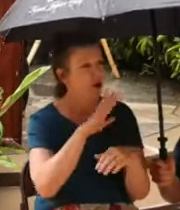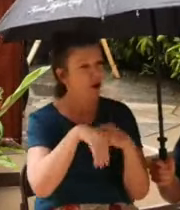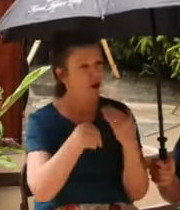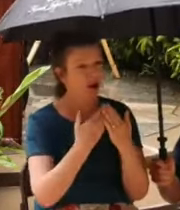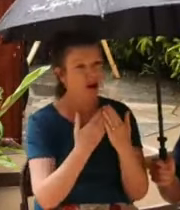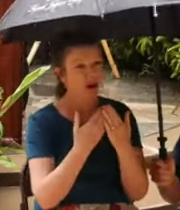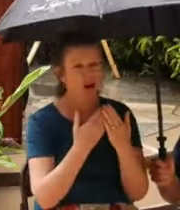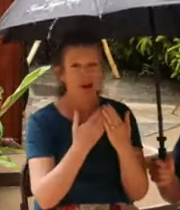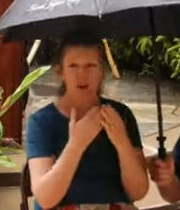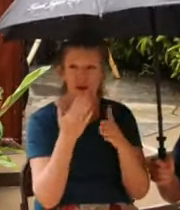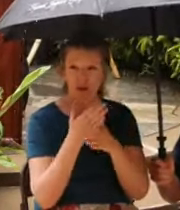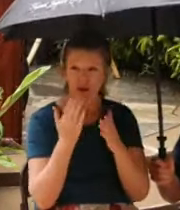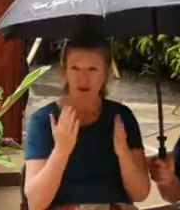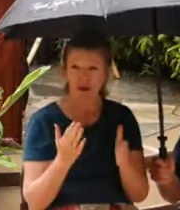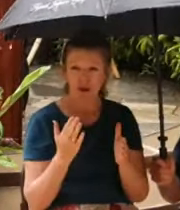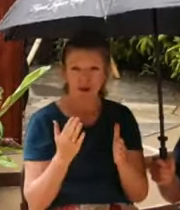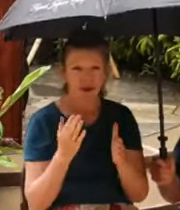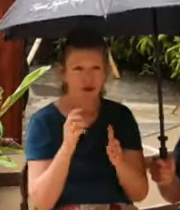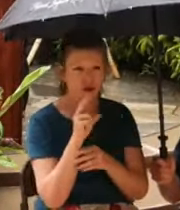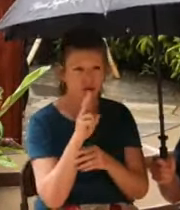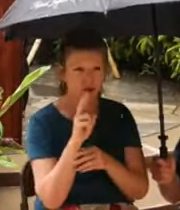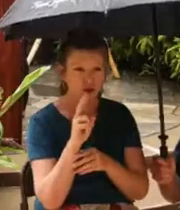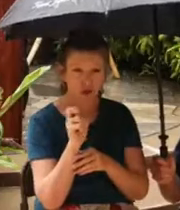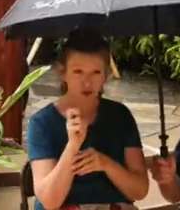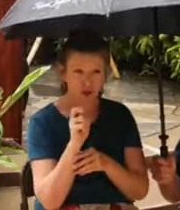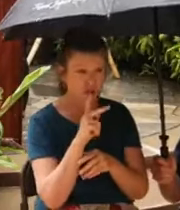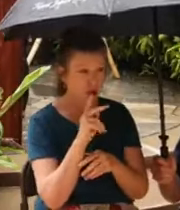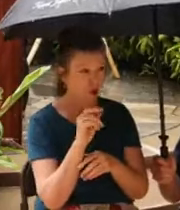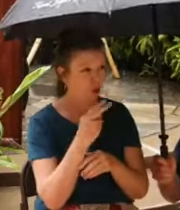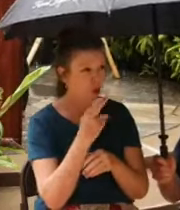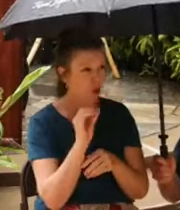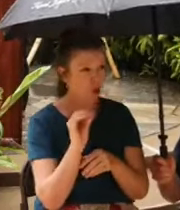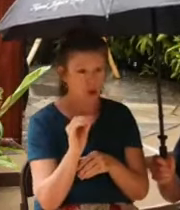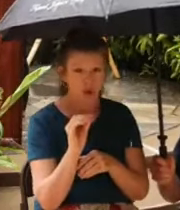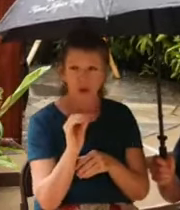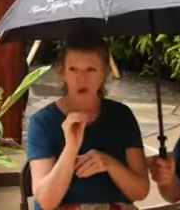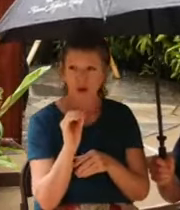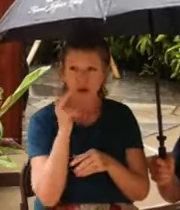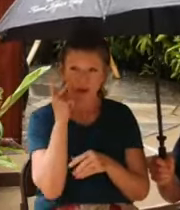partners, Sue Kanoho at the Kauai Visitors Bureau,